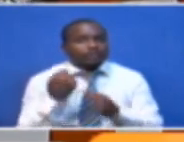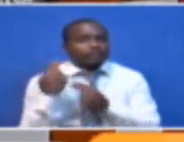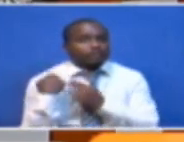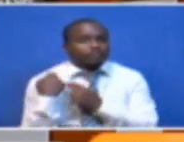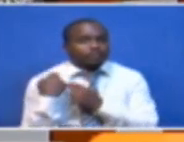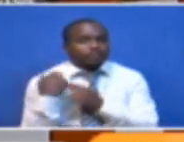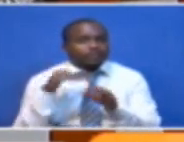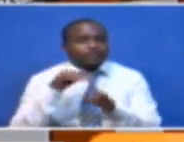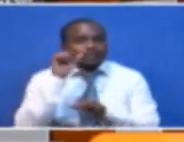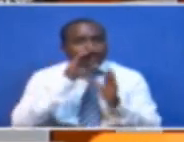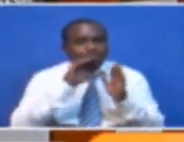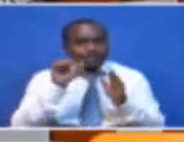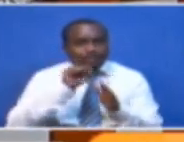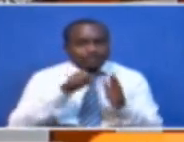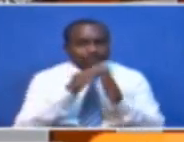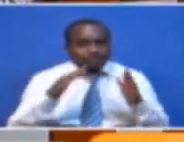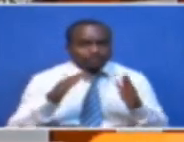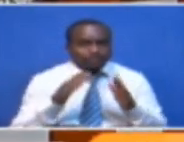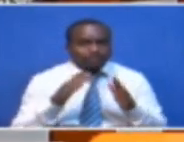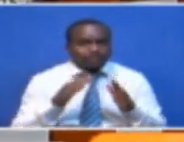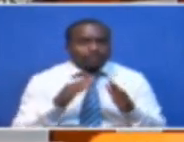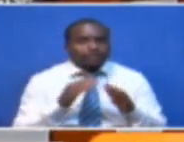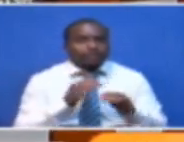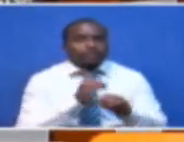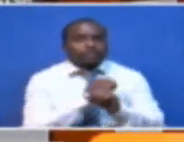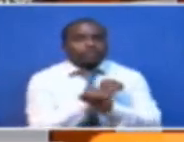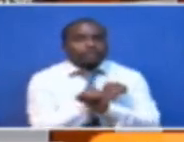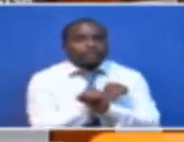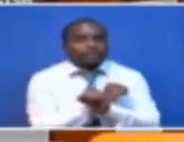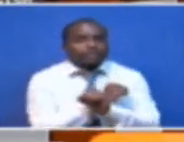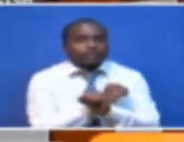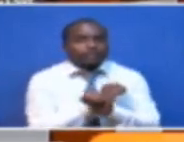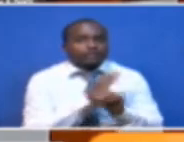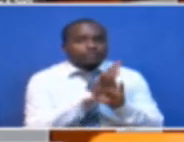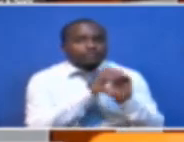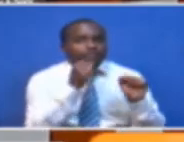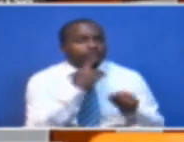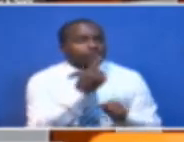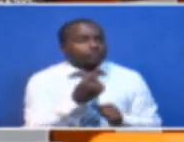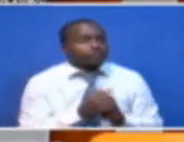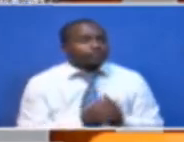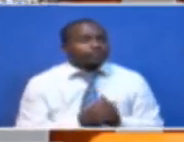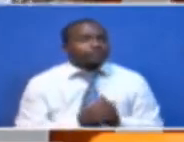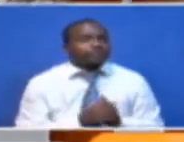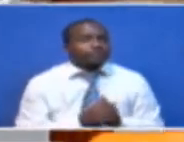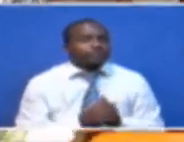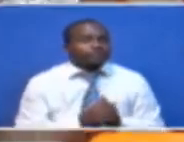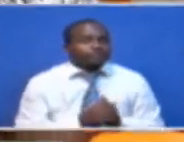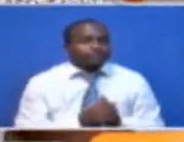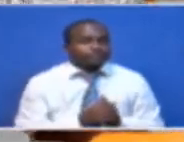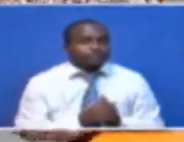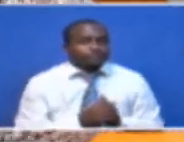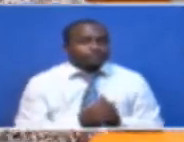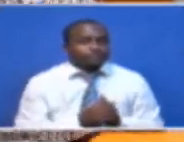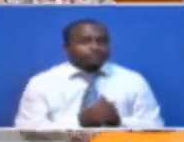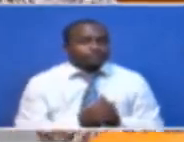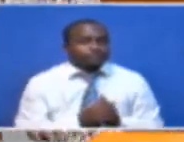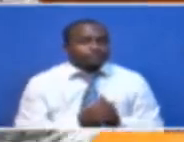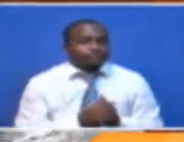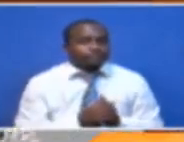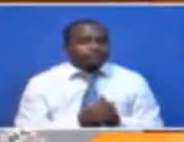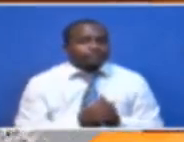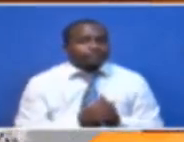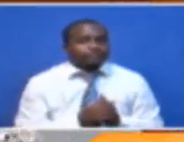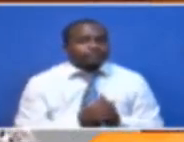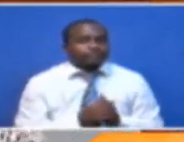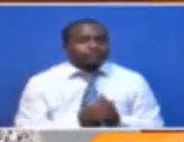guard and protect President Moi. You know, Jeff, it